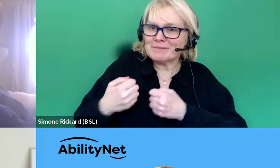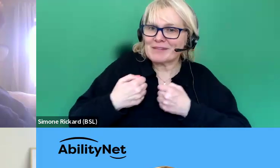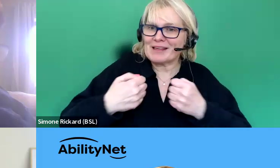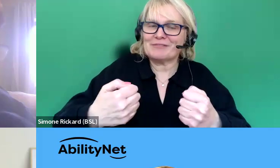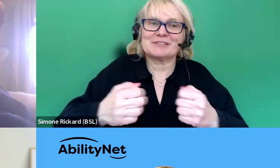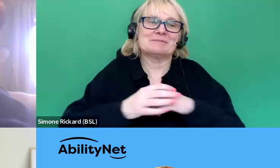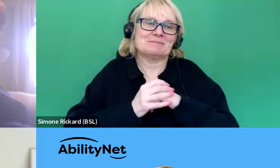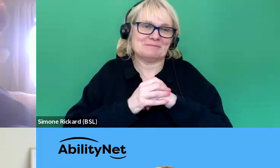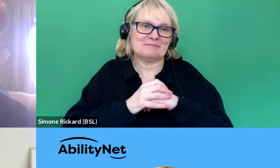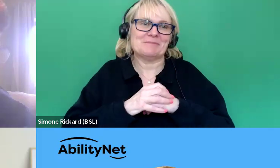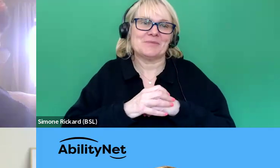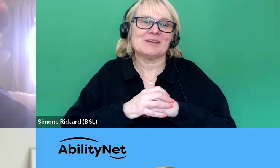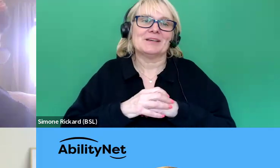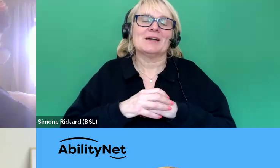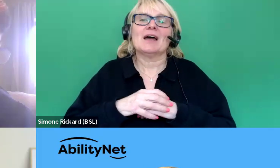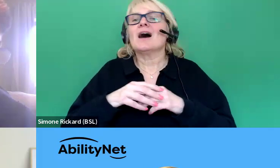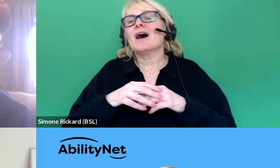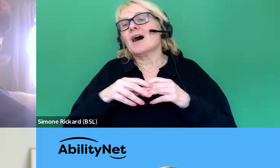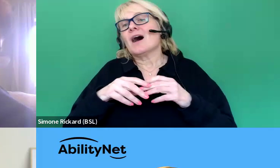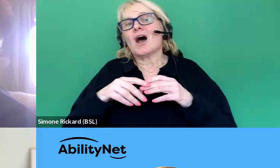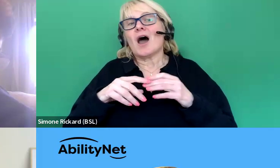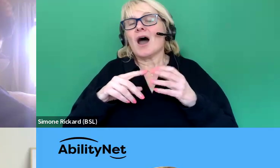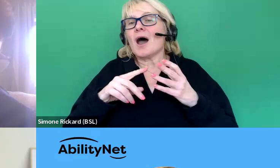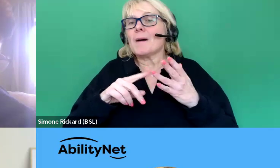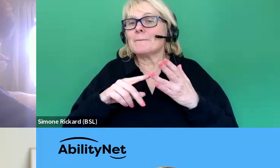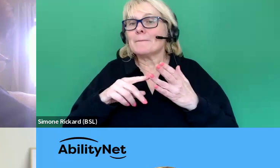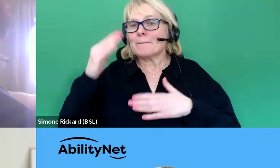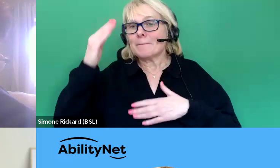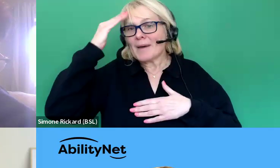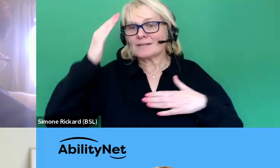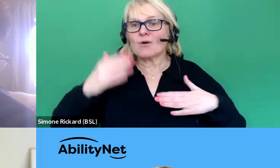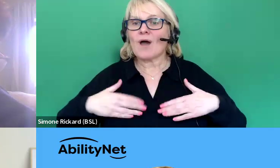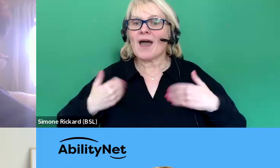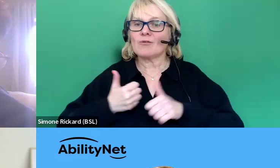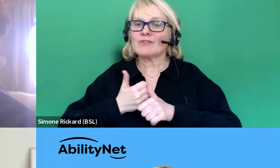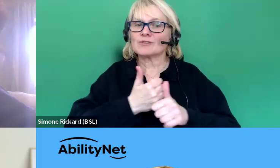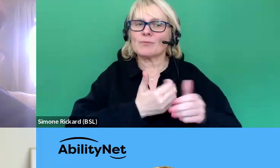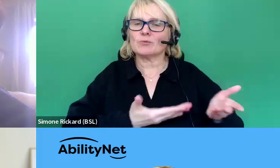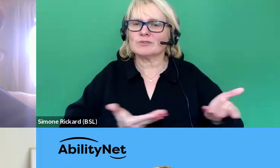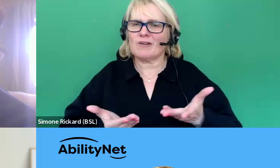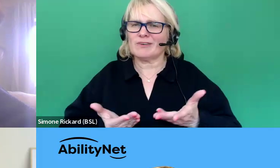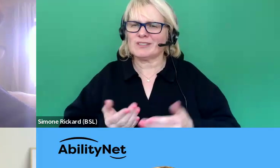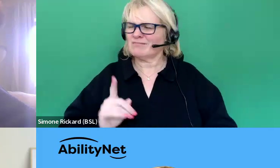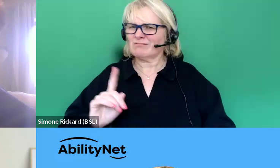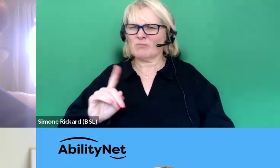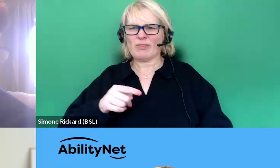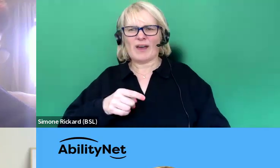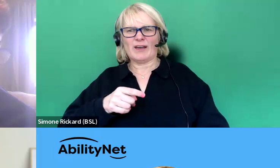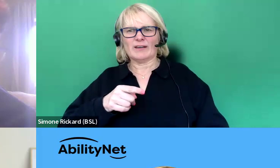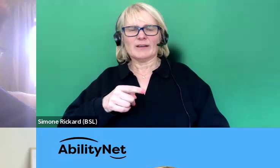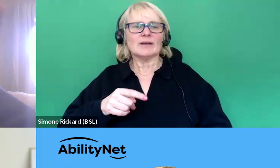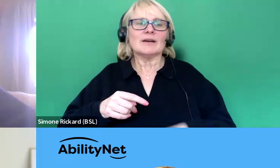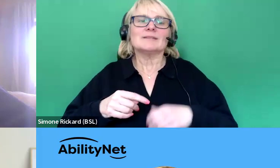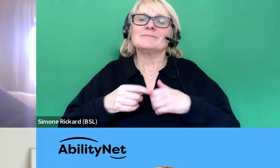Then Access to Work has a service called the Mental Health Support Service, and a lot of people don't really know about it. It is